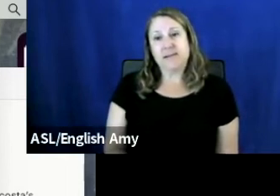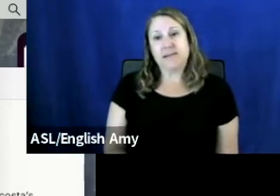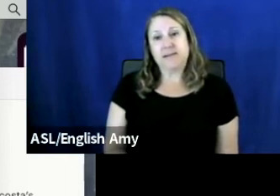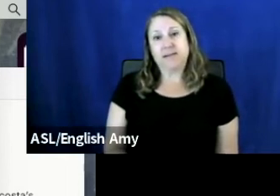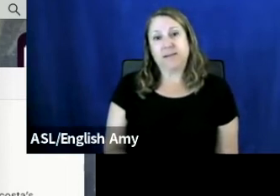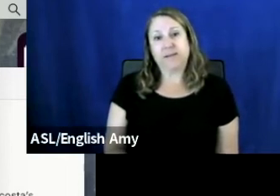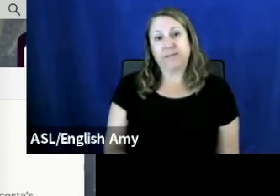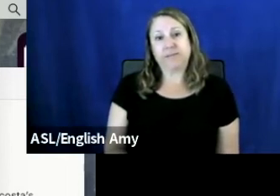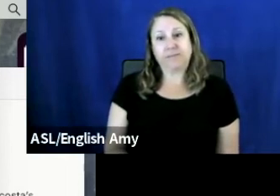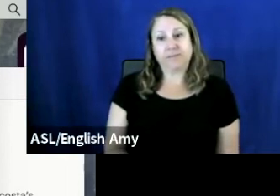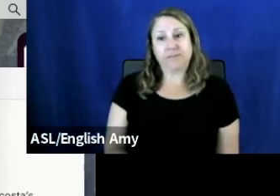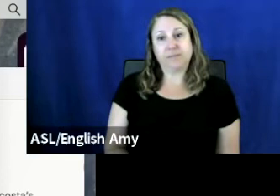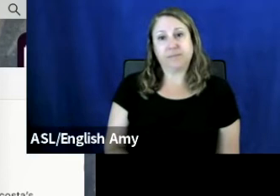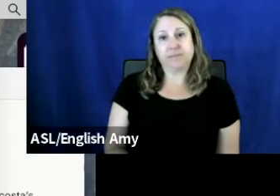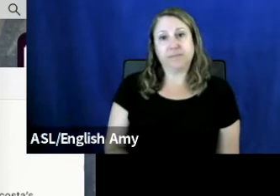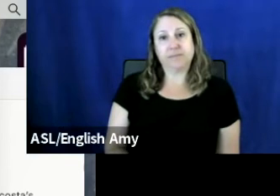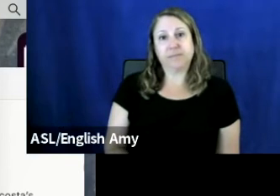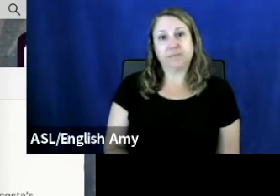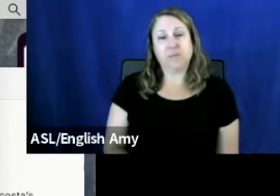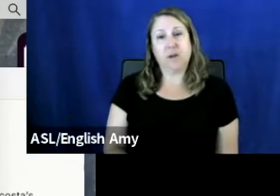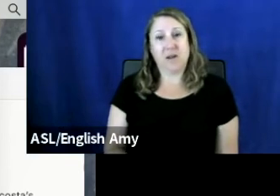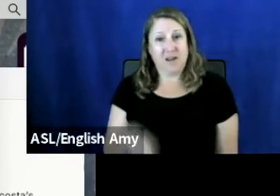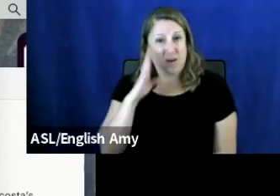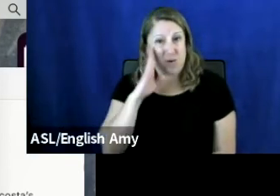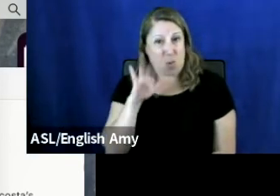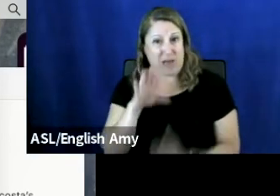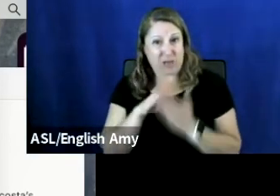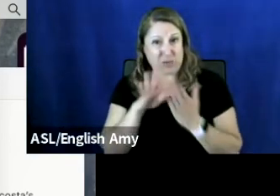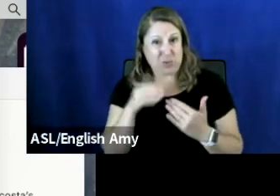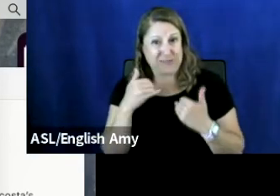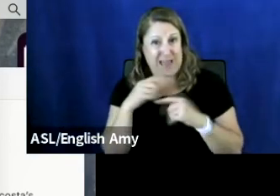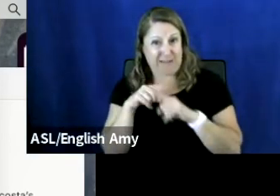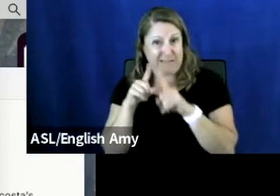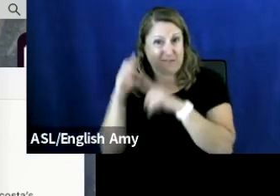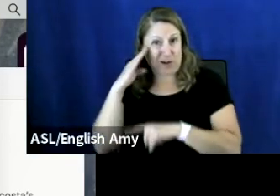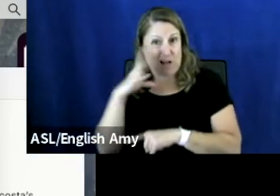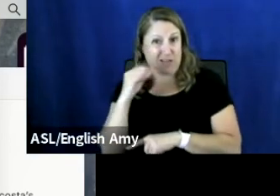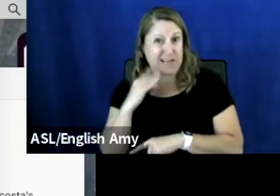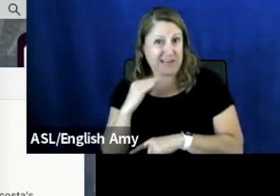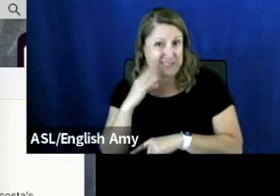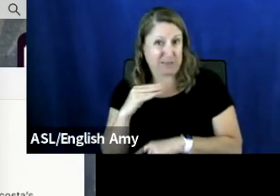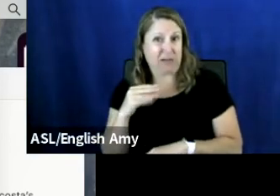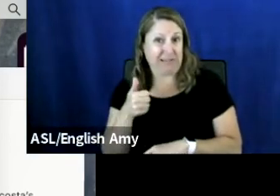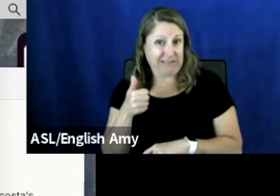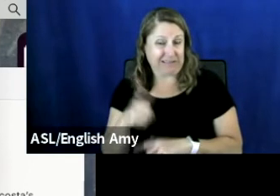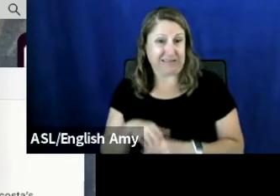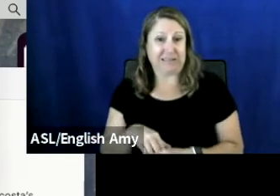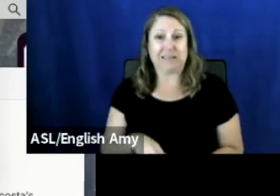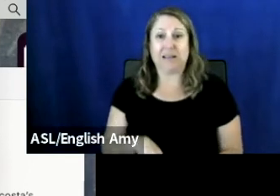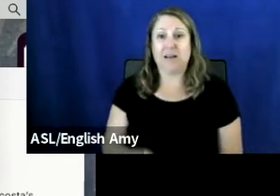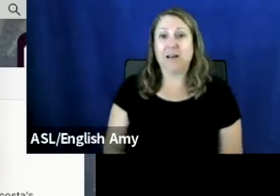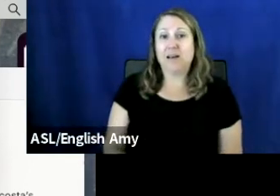Let's start here. Just being aware that students come with different knowledge and experiences and how to manage best. And then